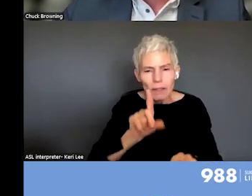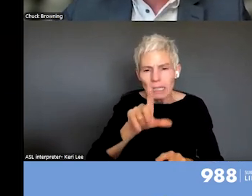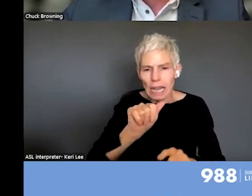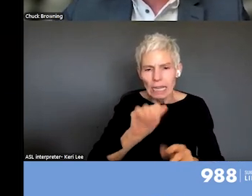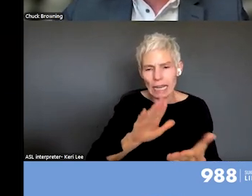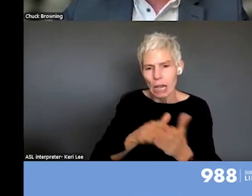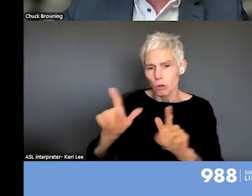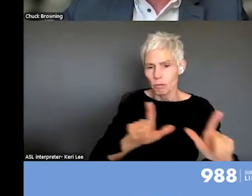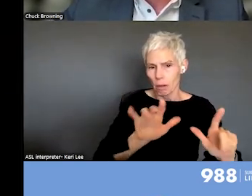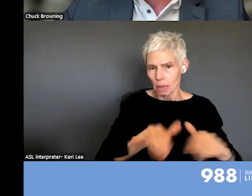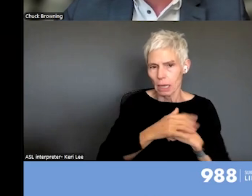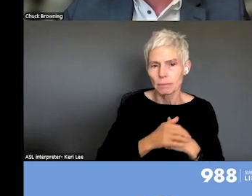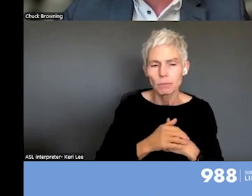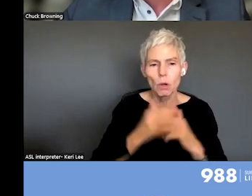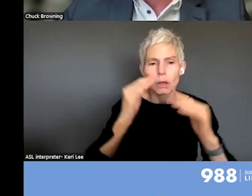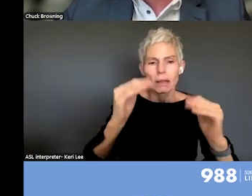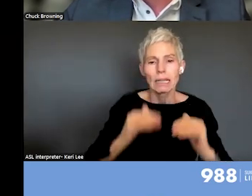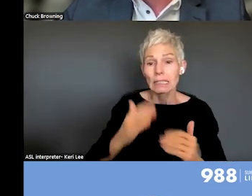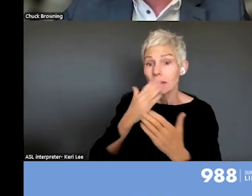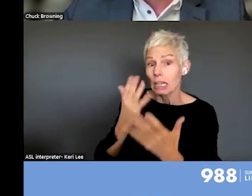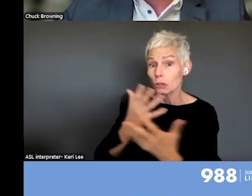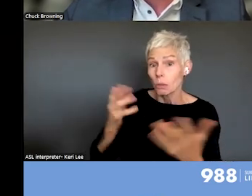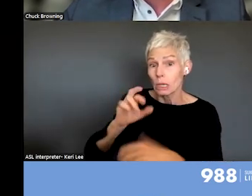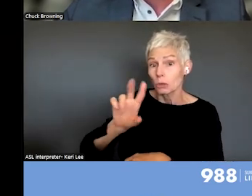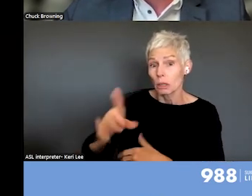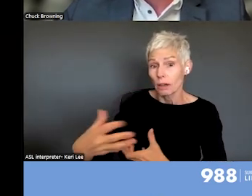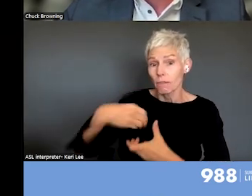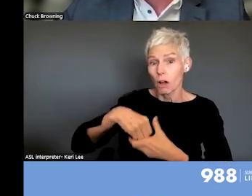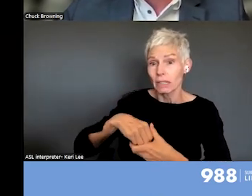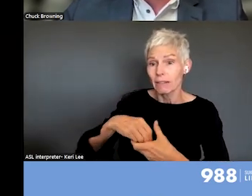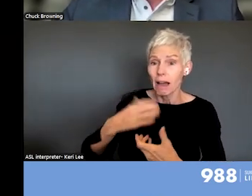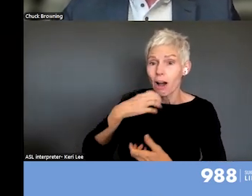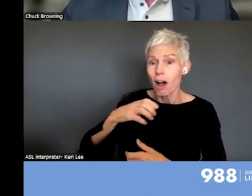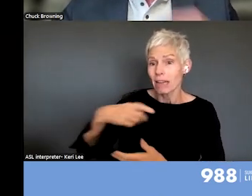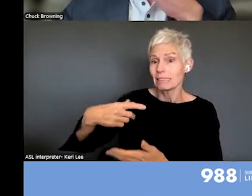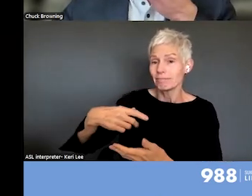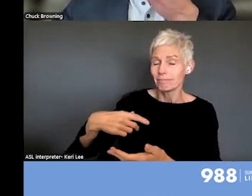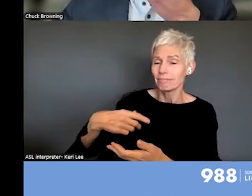right, well, let's move on to our next thing. And thank you so much, Richard, for participating in the hot seat and the discussion.